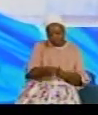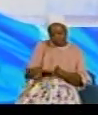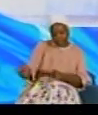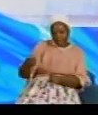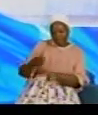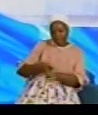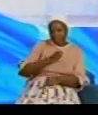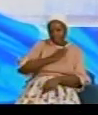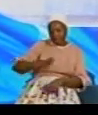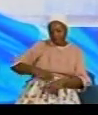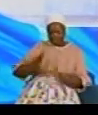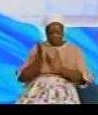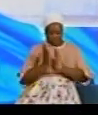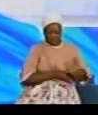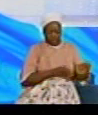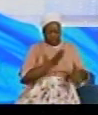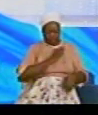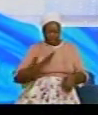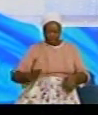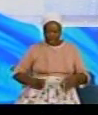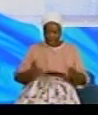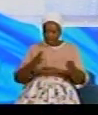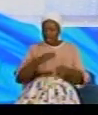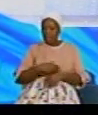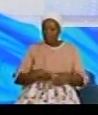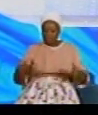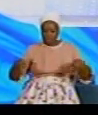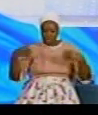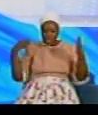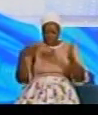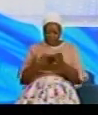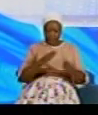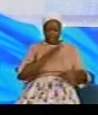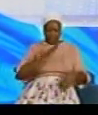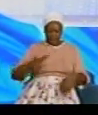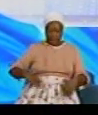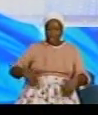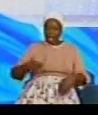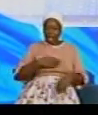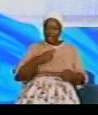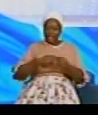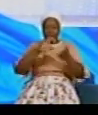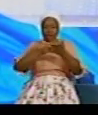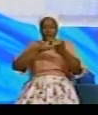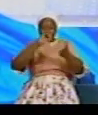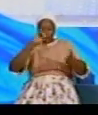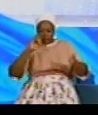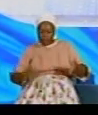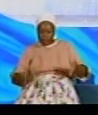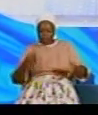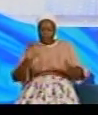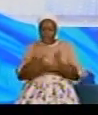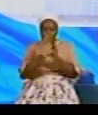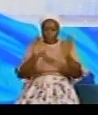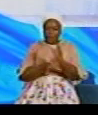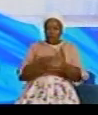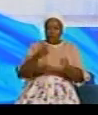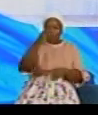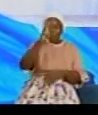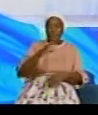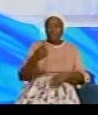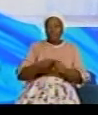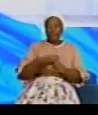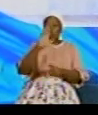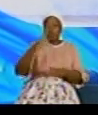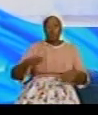Christ, leave Christ, oppose Christ, and remove the commandment of Christ from your